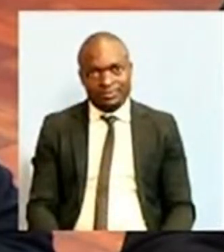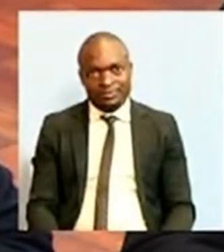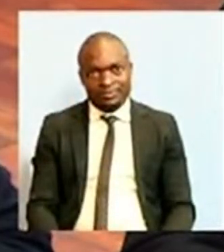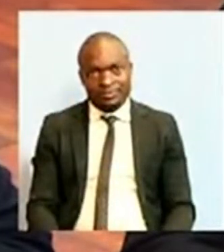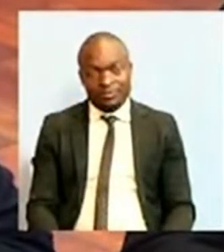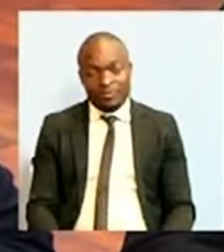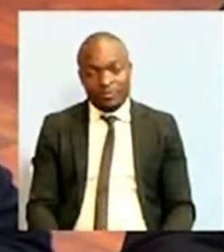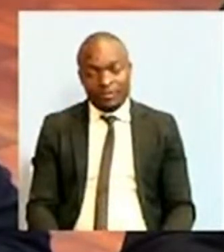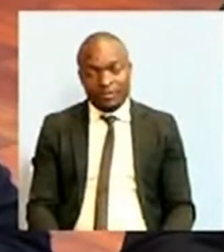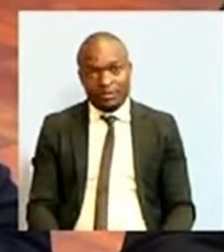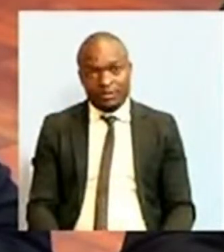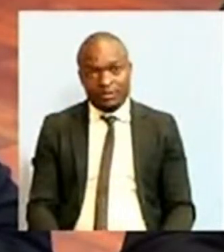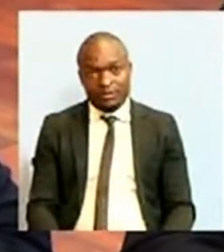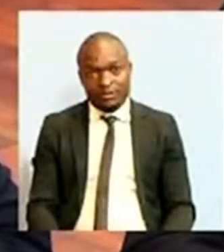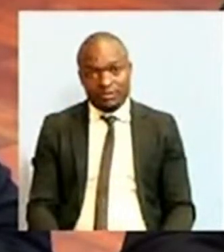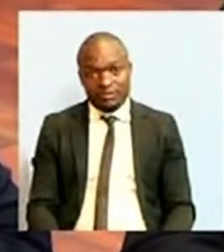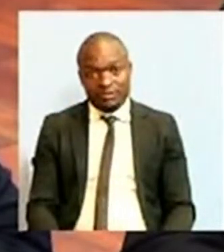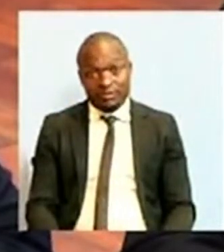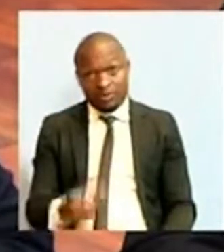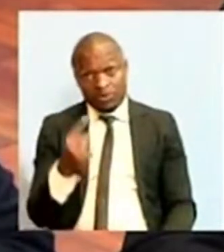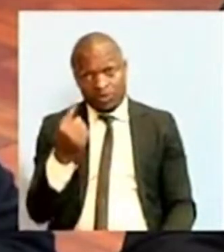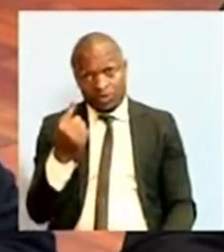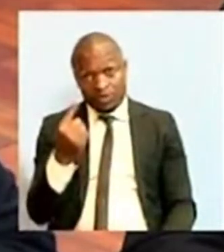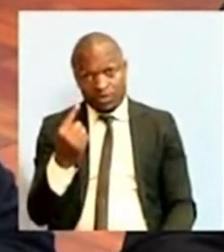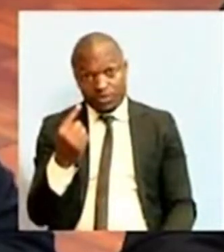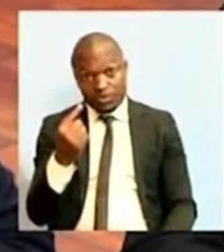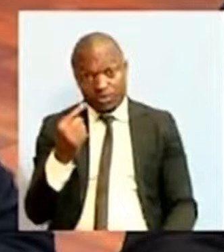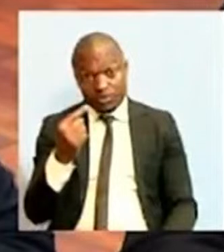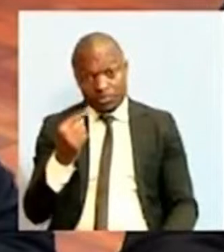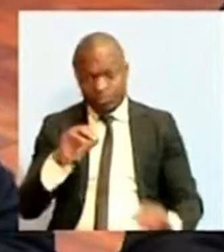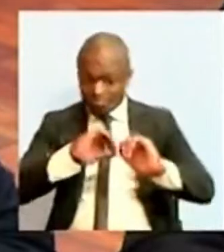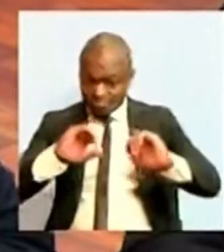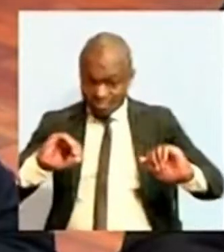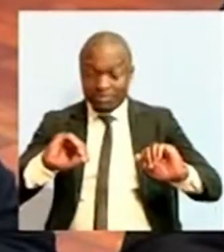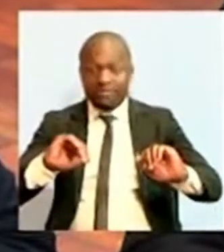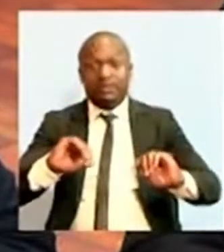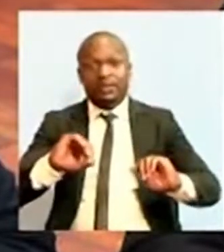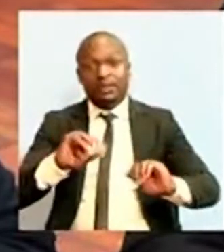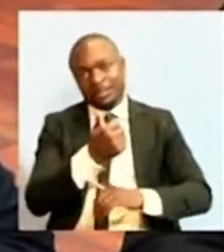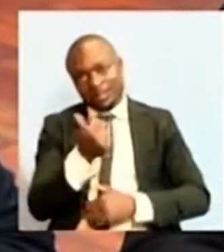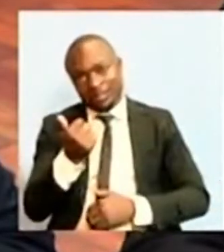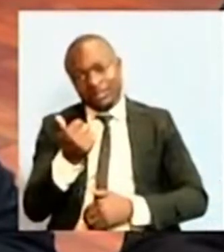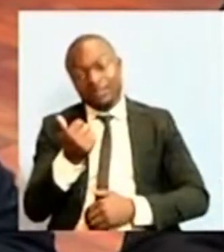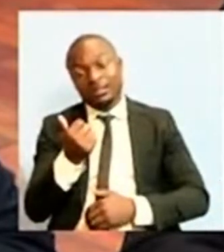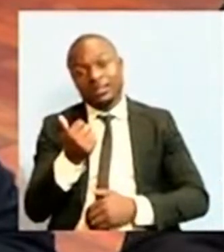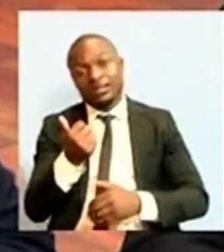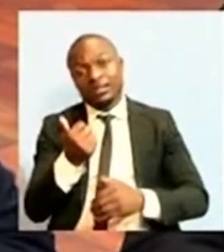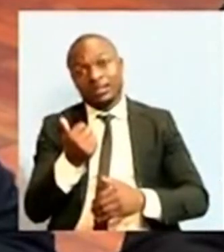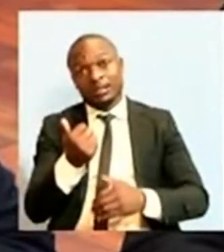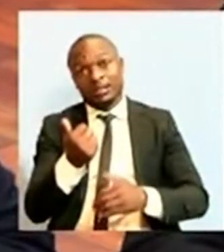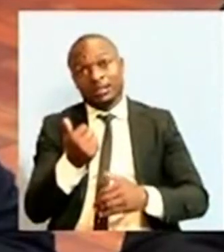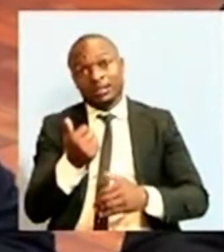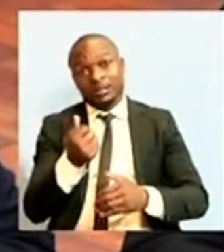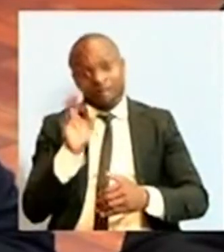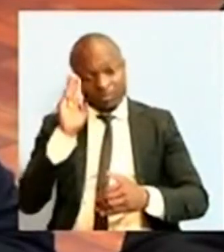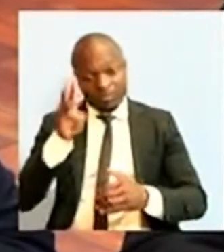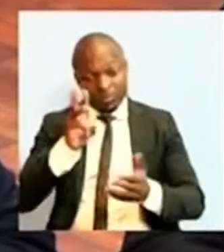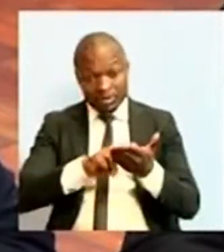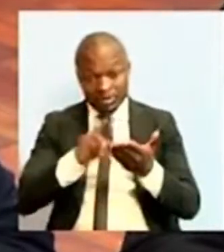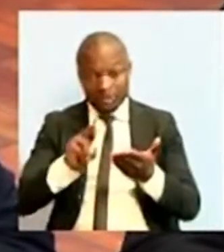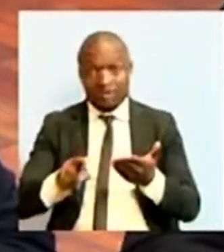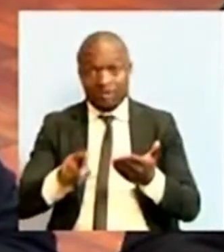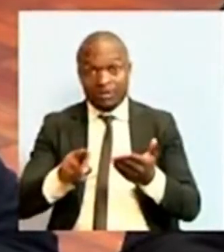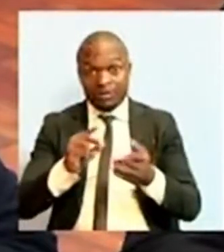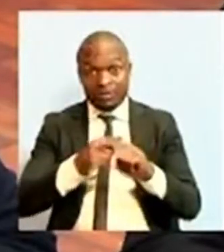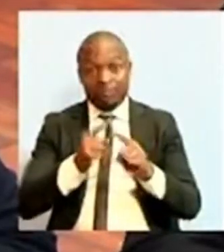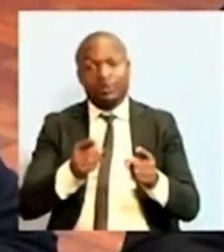are separated. One has separated already. The other one pens retirement. He is on